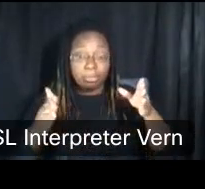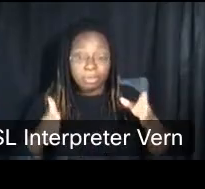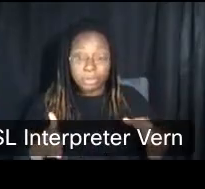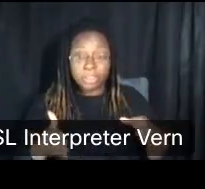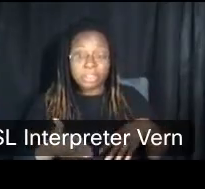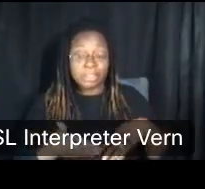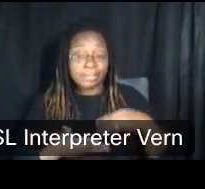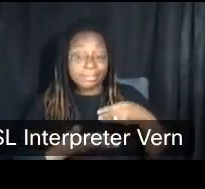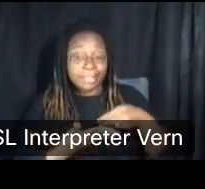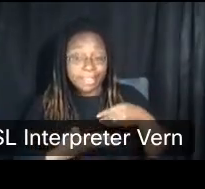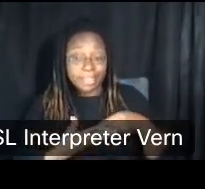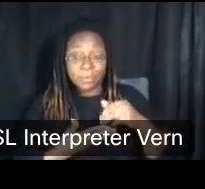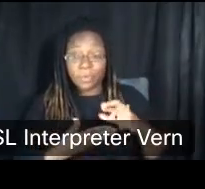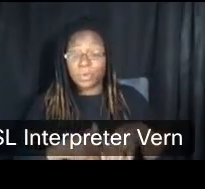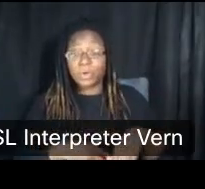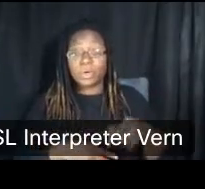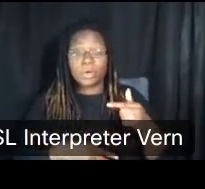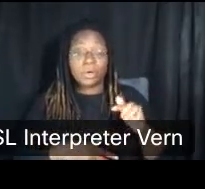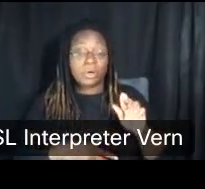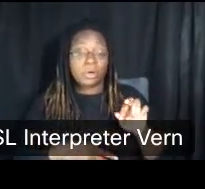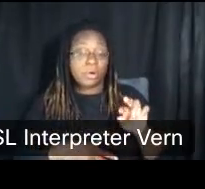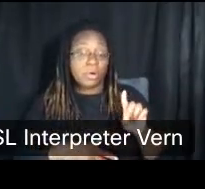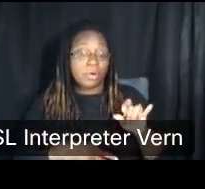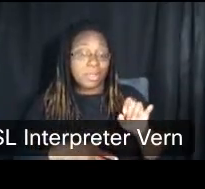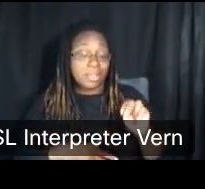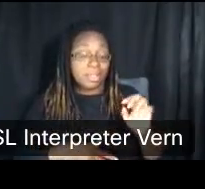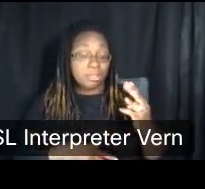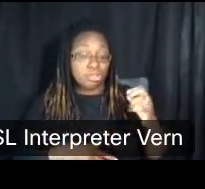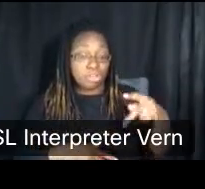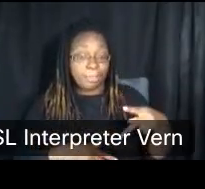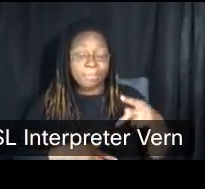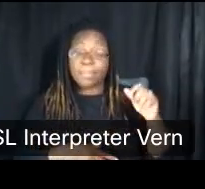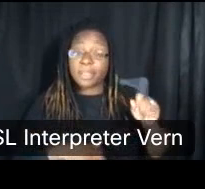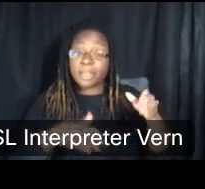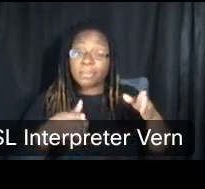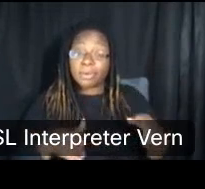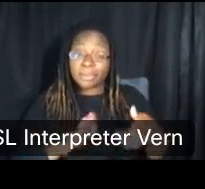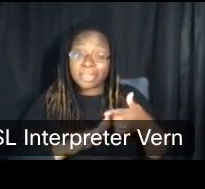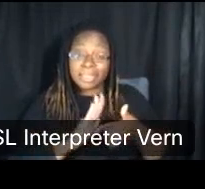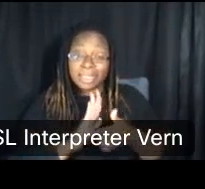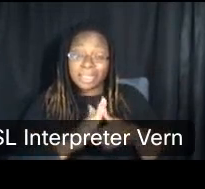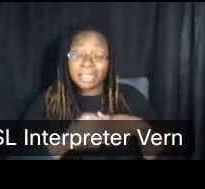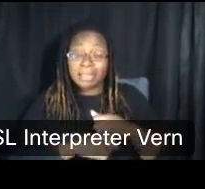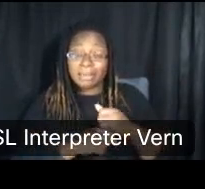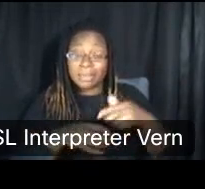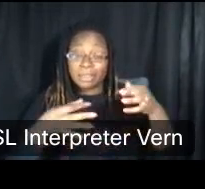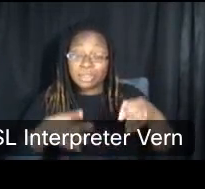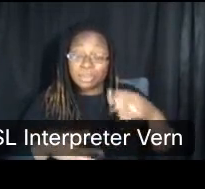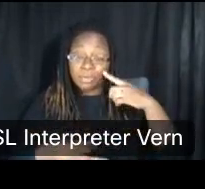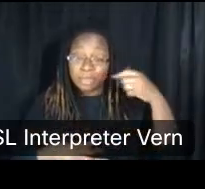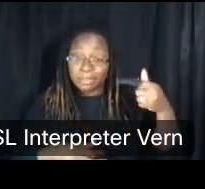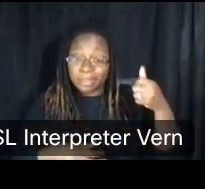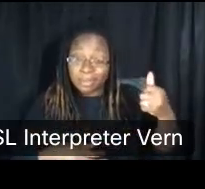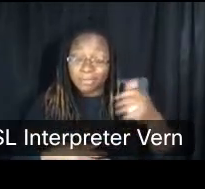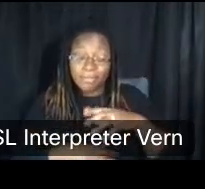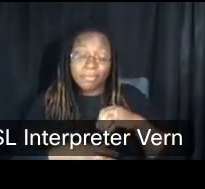or potentially guardianship? Is the partner legally able to make decisions for them as part of a psychiatric